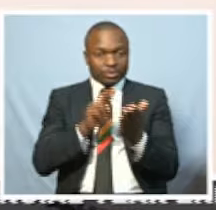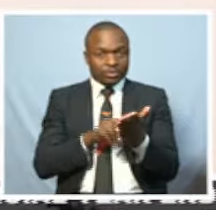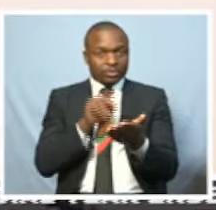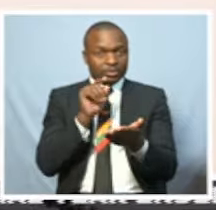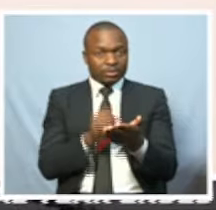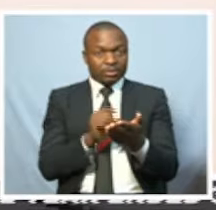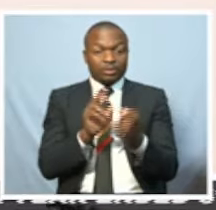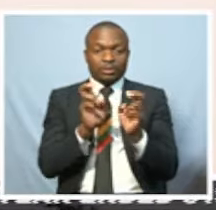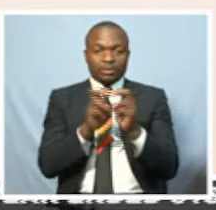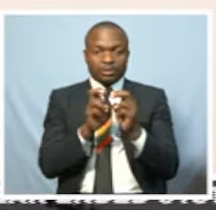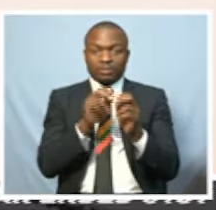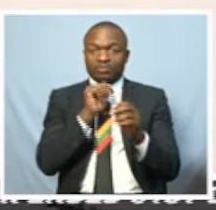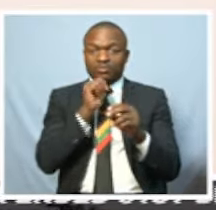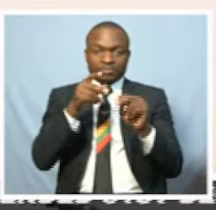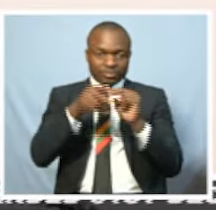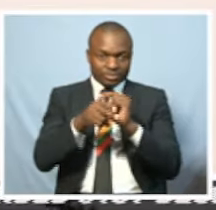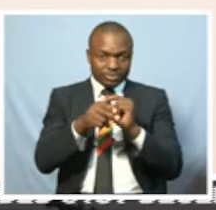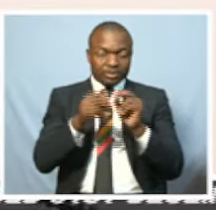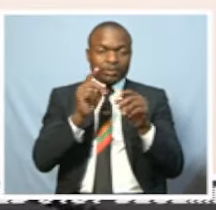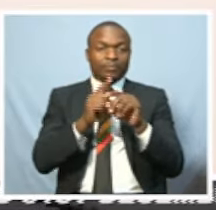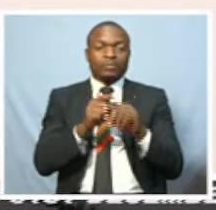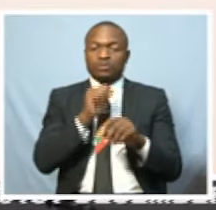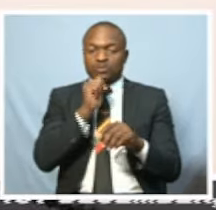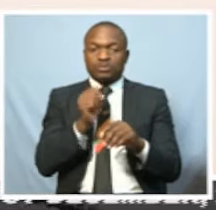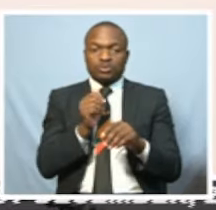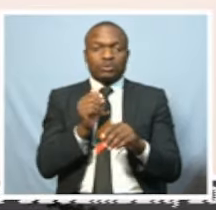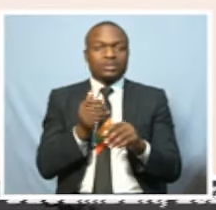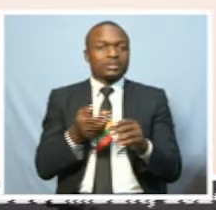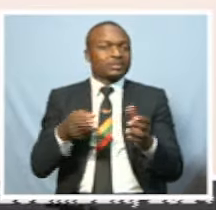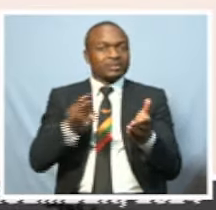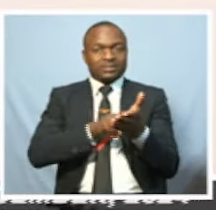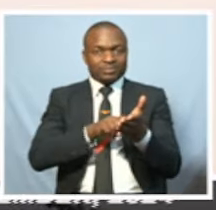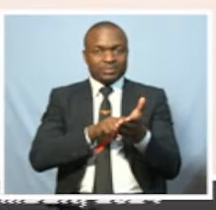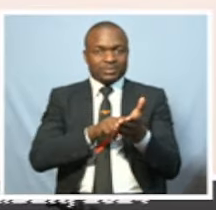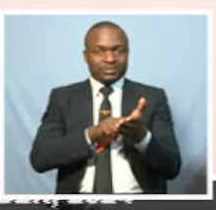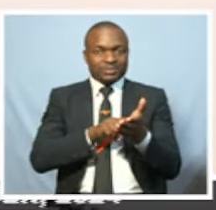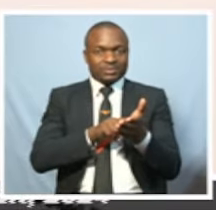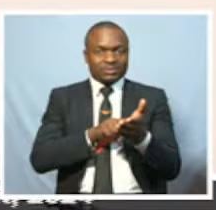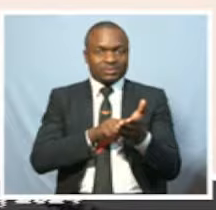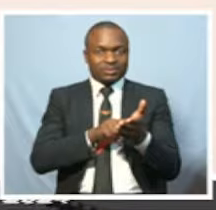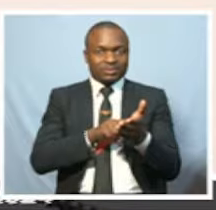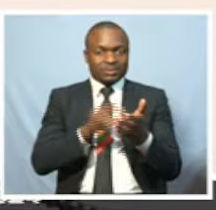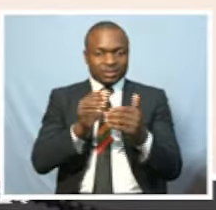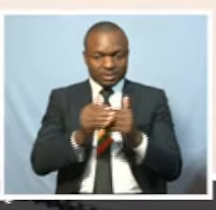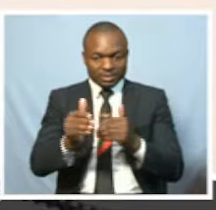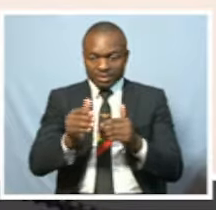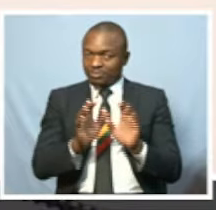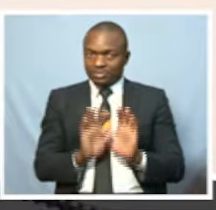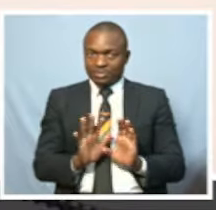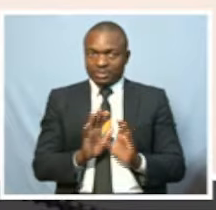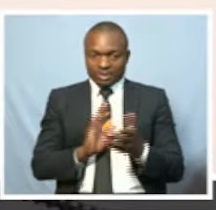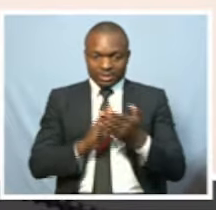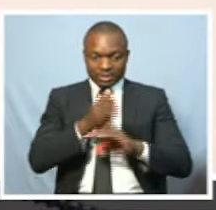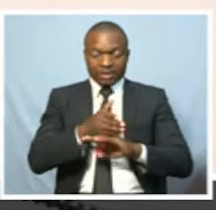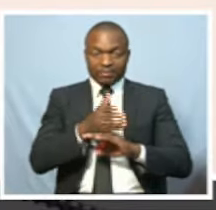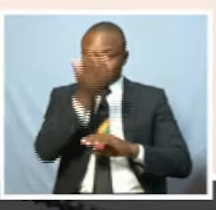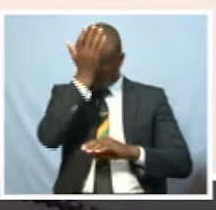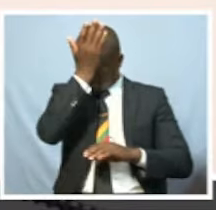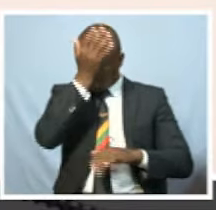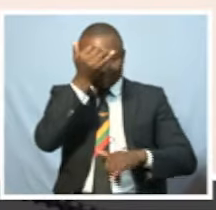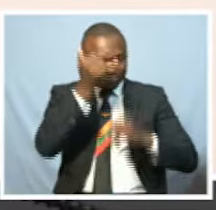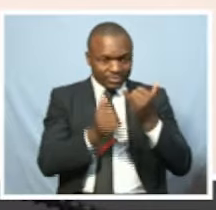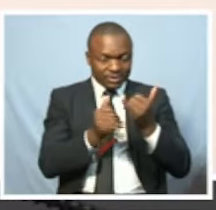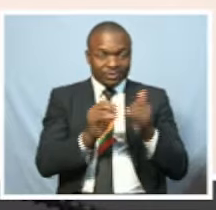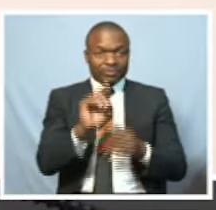this contract was not terminated. It was not renewed because after expiry of the contract. Maybe that's the